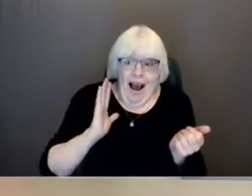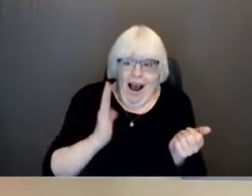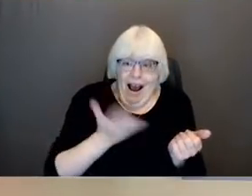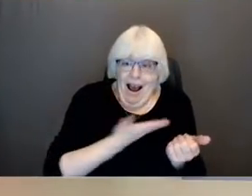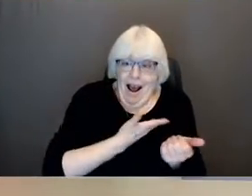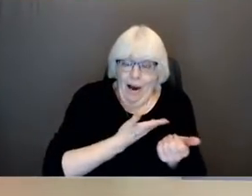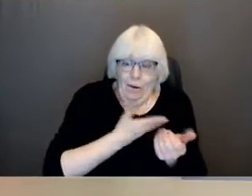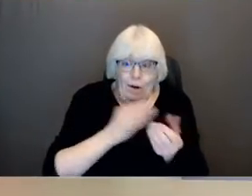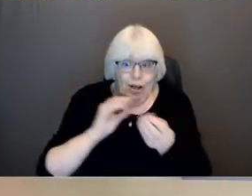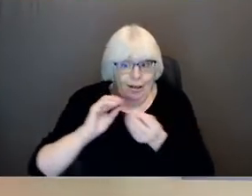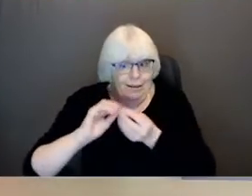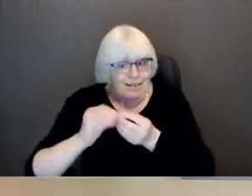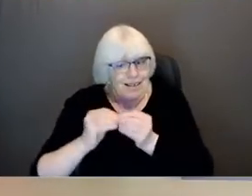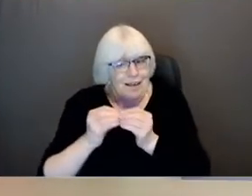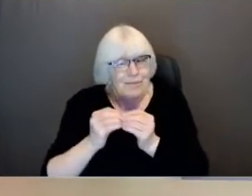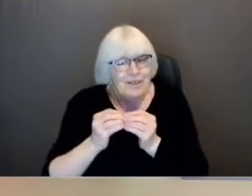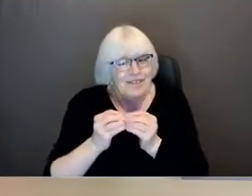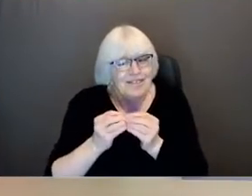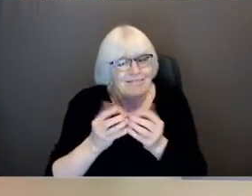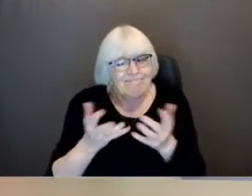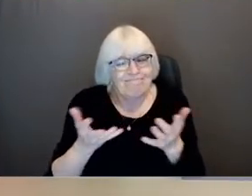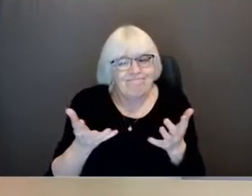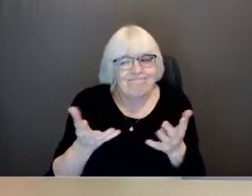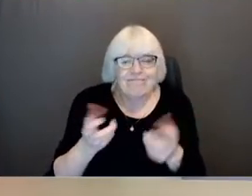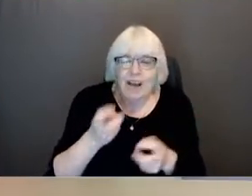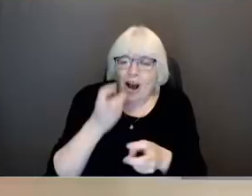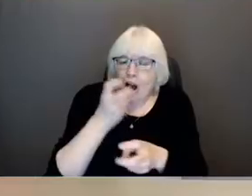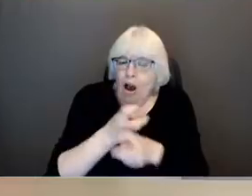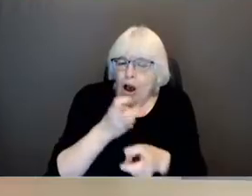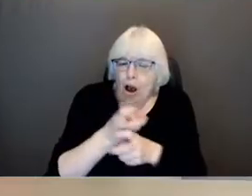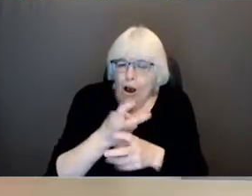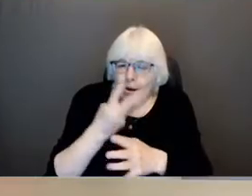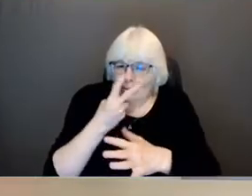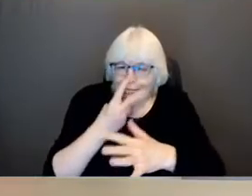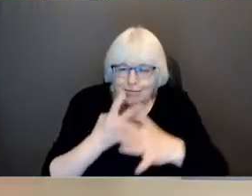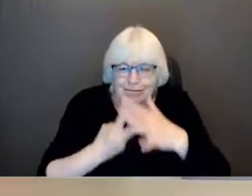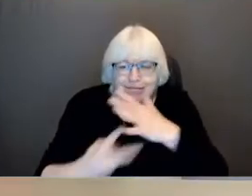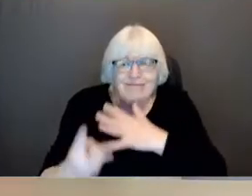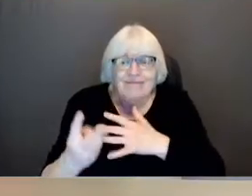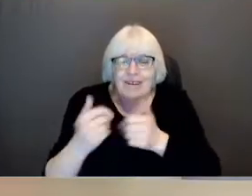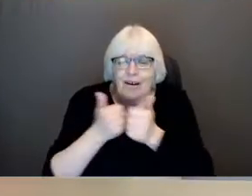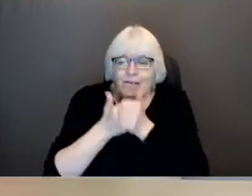modeling. So we have talked about that, and we'll see